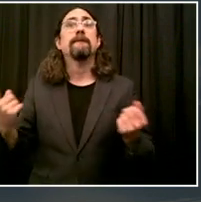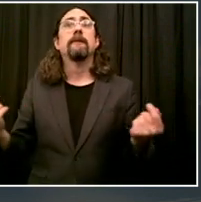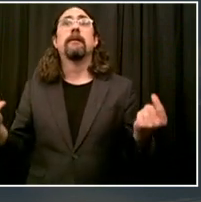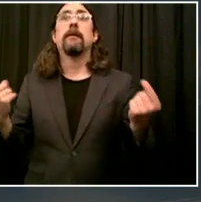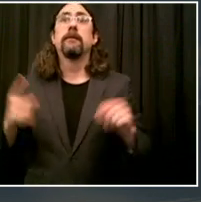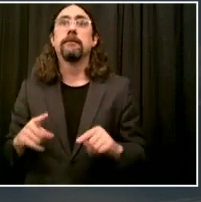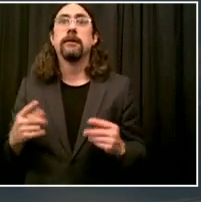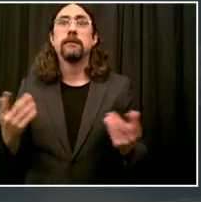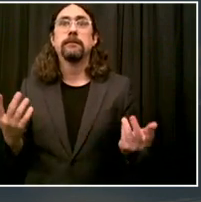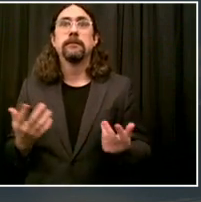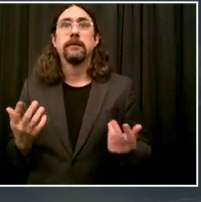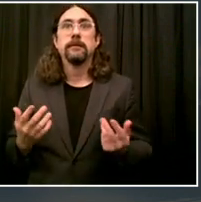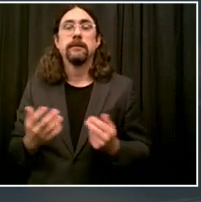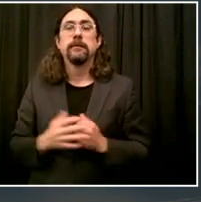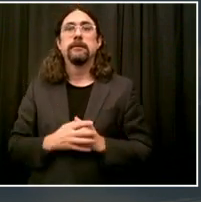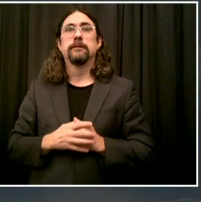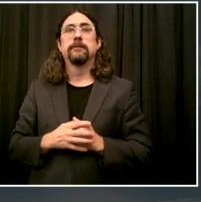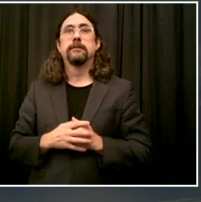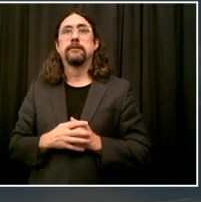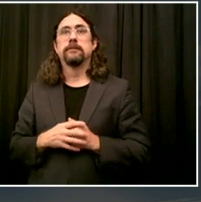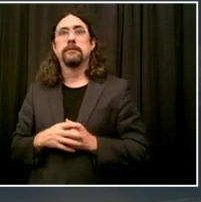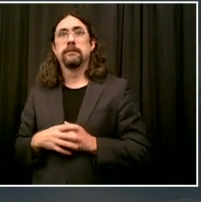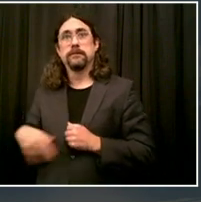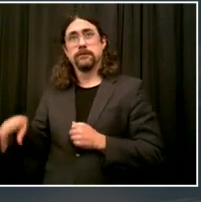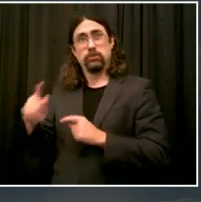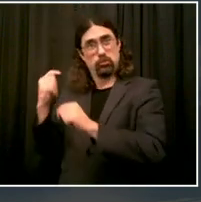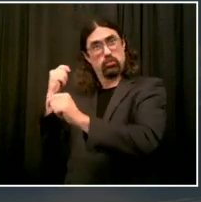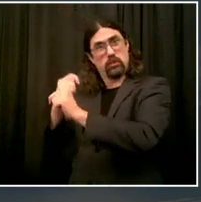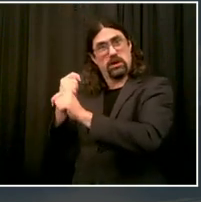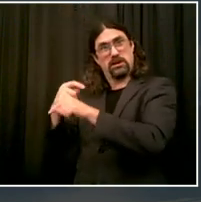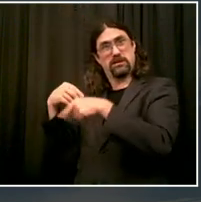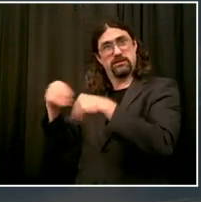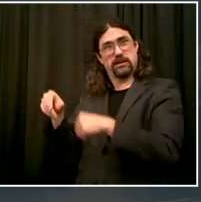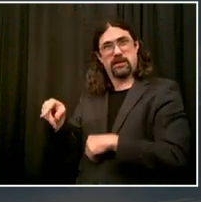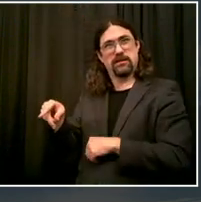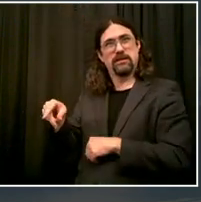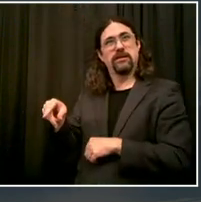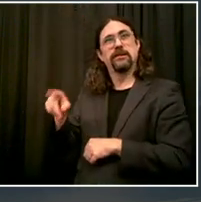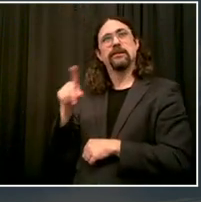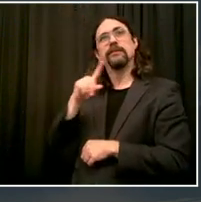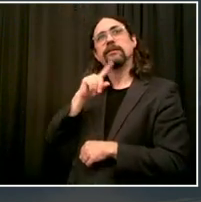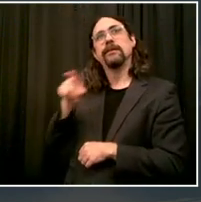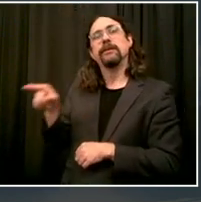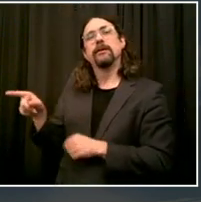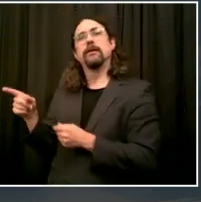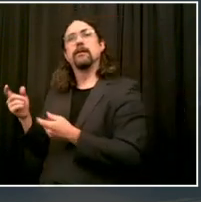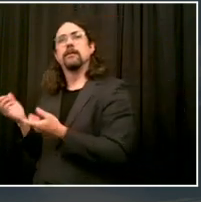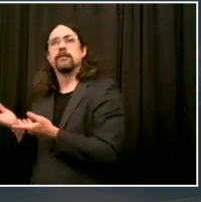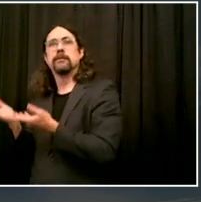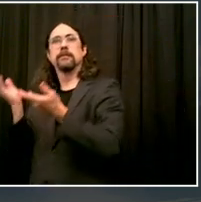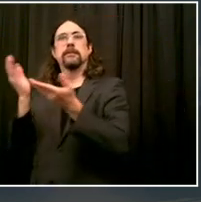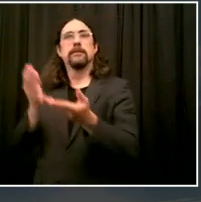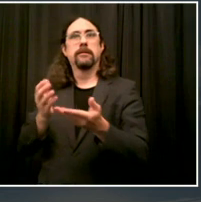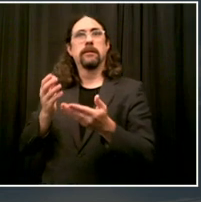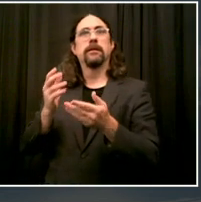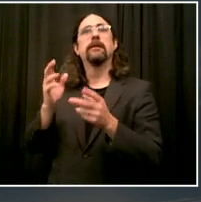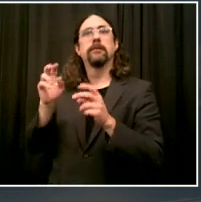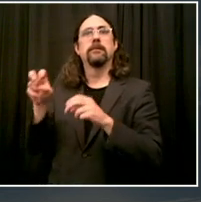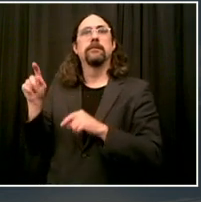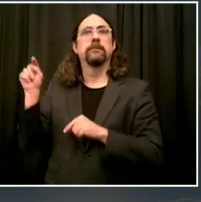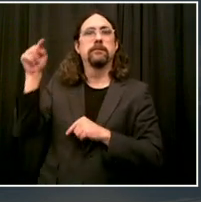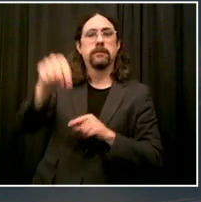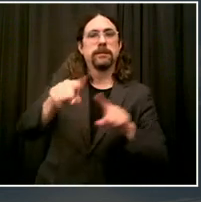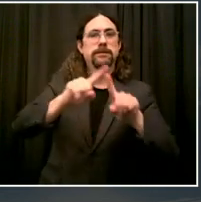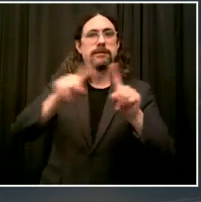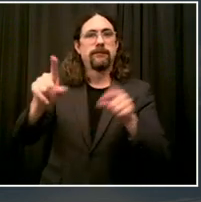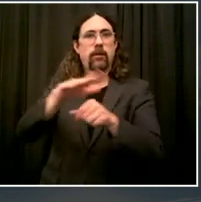acquire it in a small way. They actually went to another jurisdiction and made a significant purchase, let's say $10,000 or more in some type